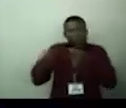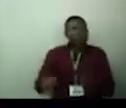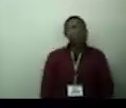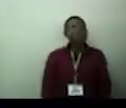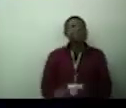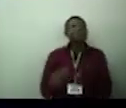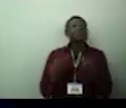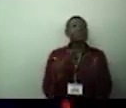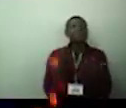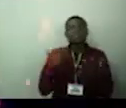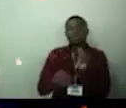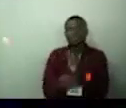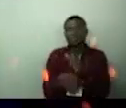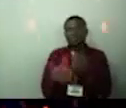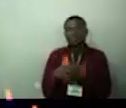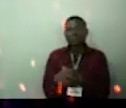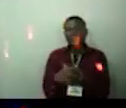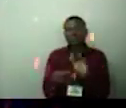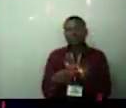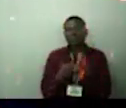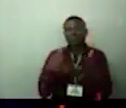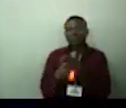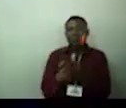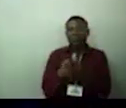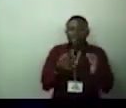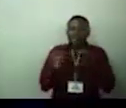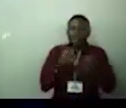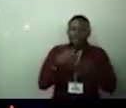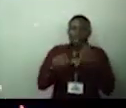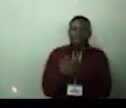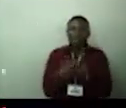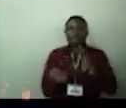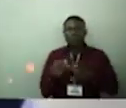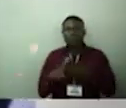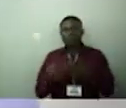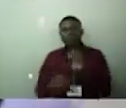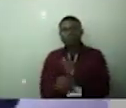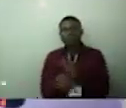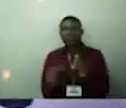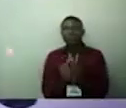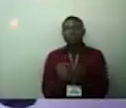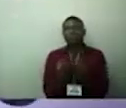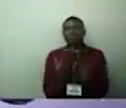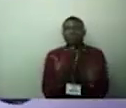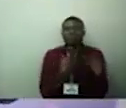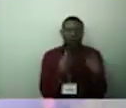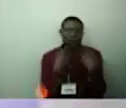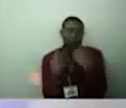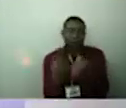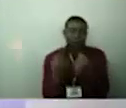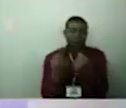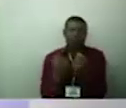And so suddenly, the writer of Revelation introduced this figure with a very strong interest in the nations